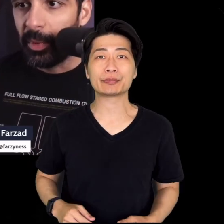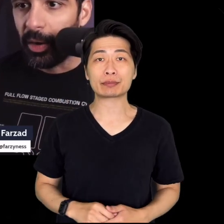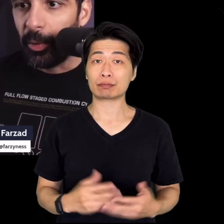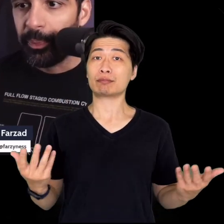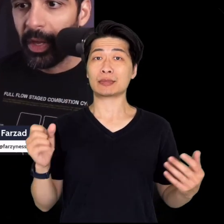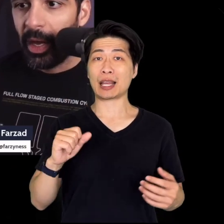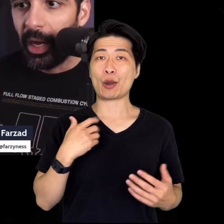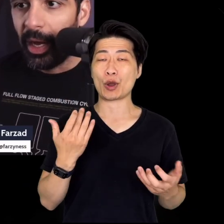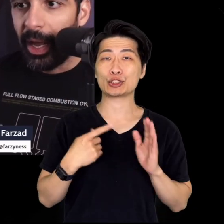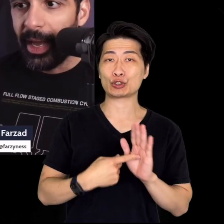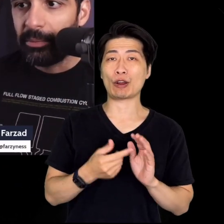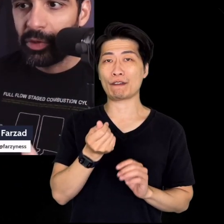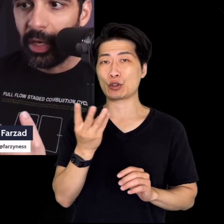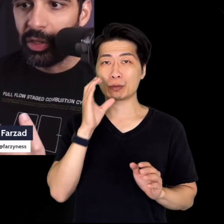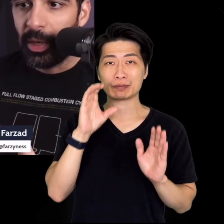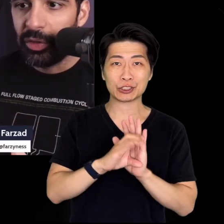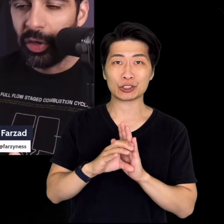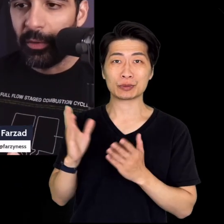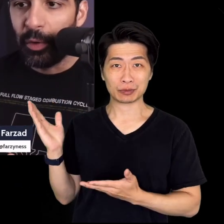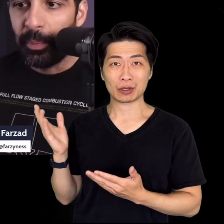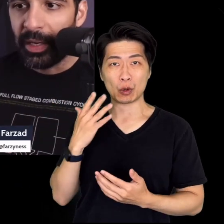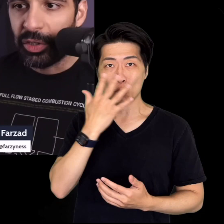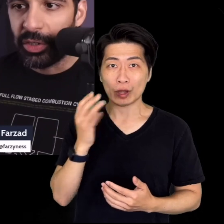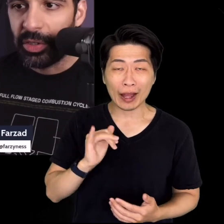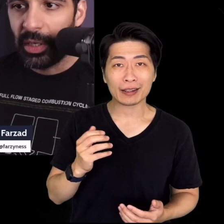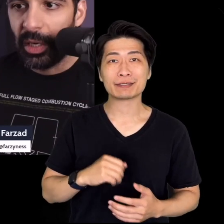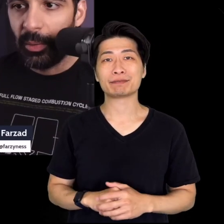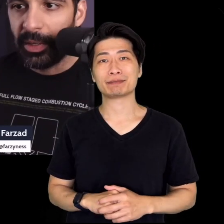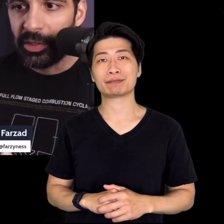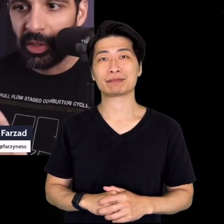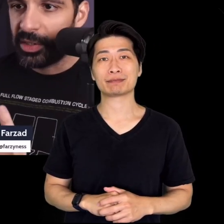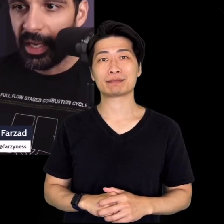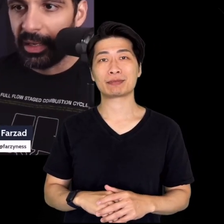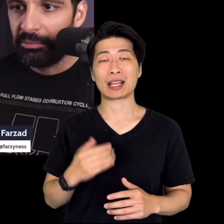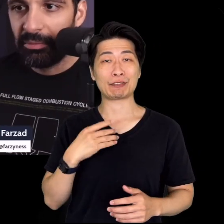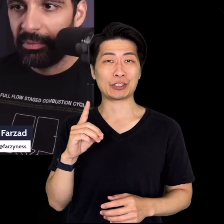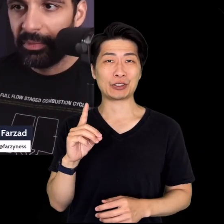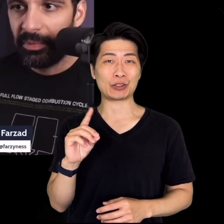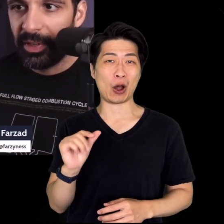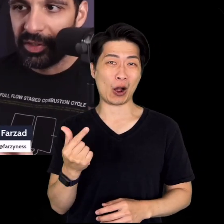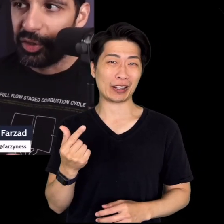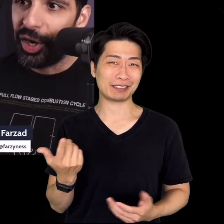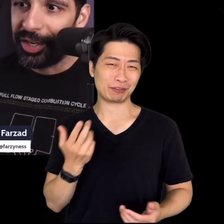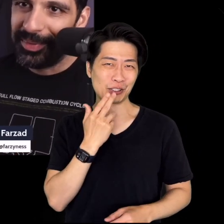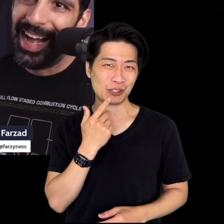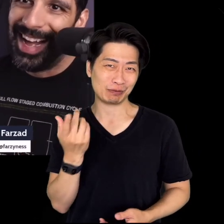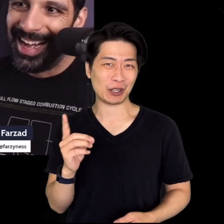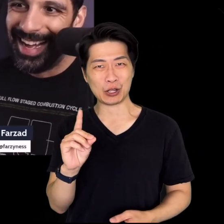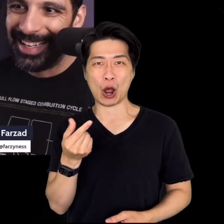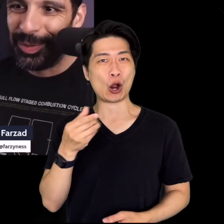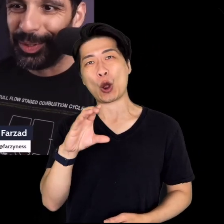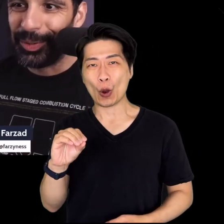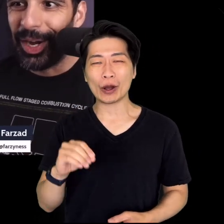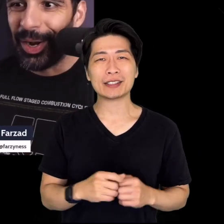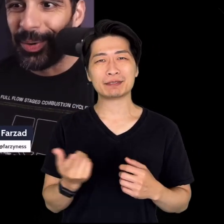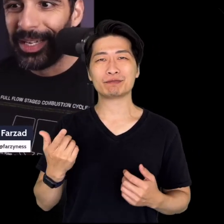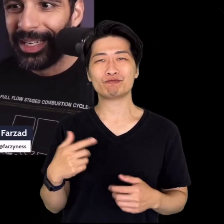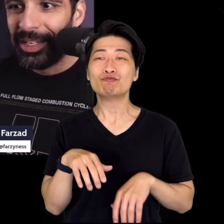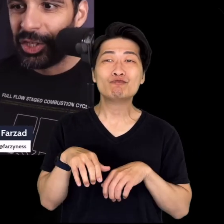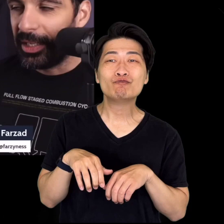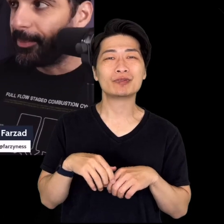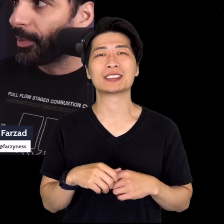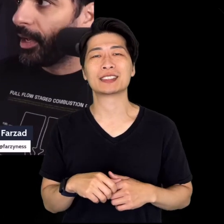in this model. So I just wanted to show you a few pictures on what this looks like. There's a dog, a cute little